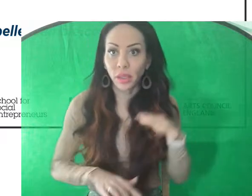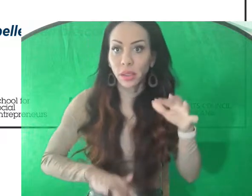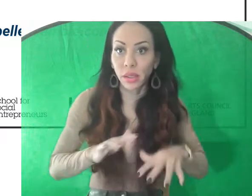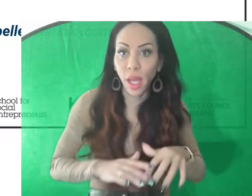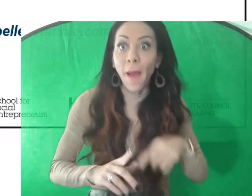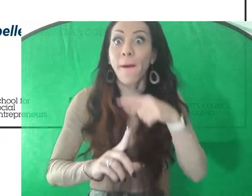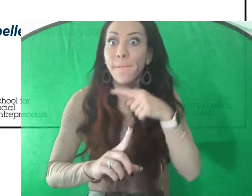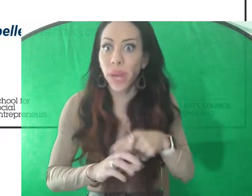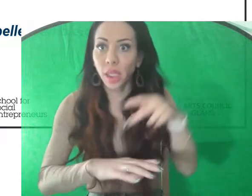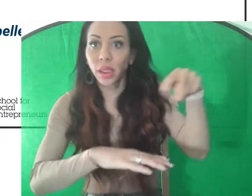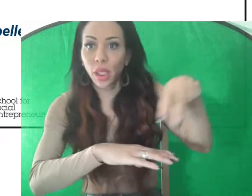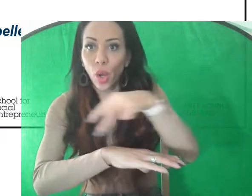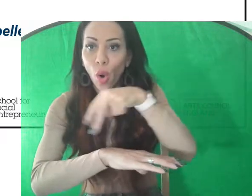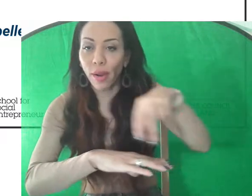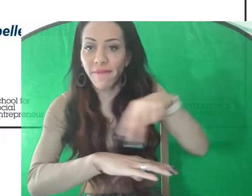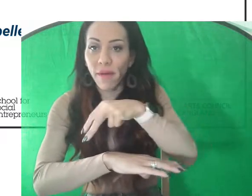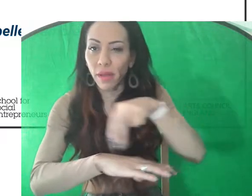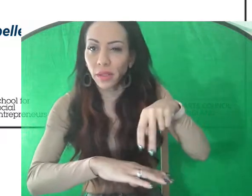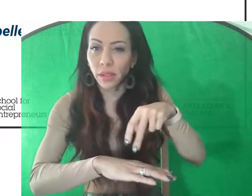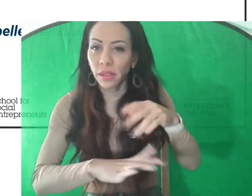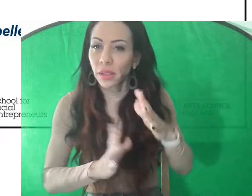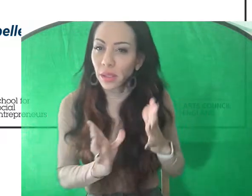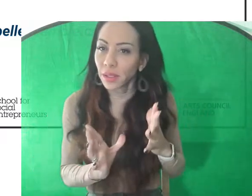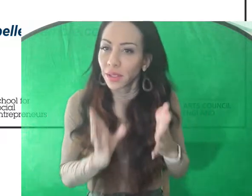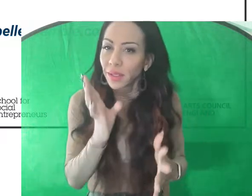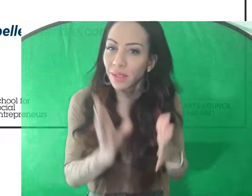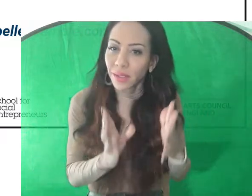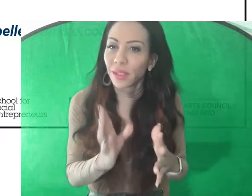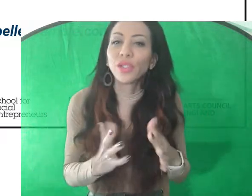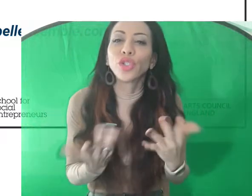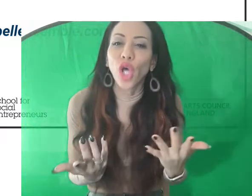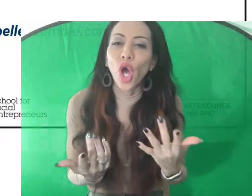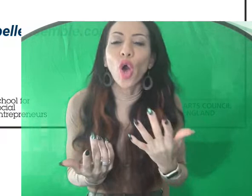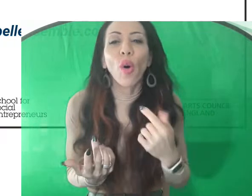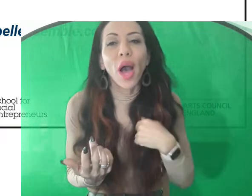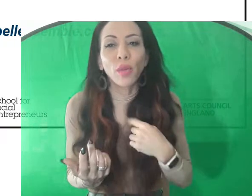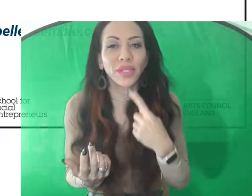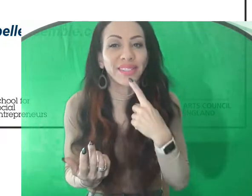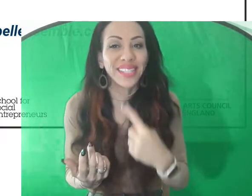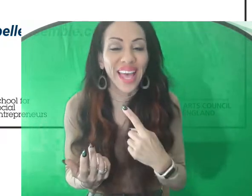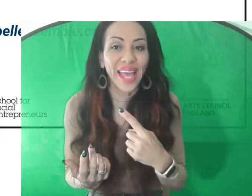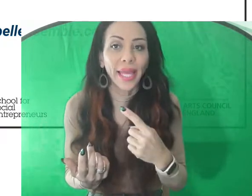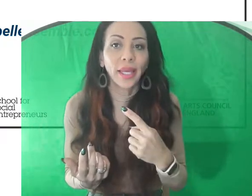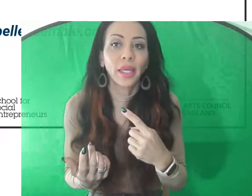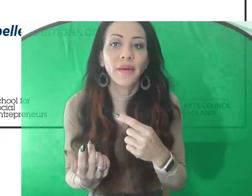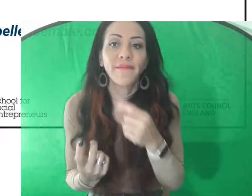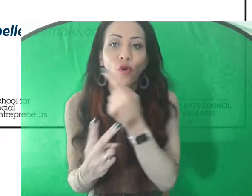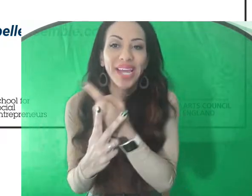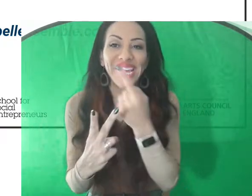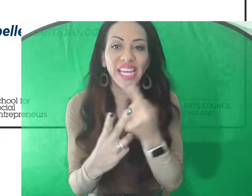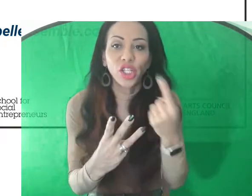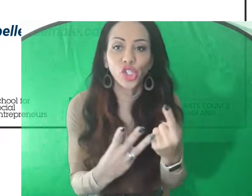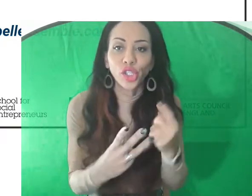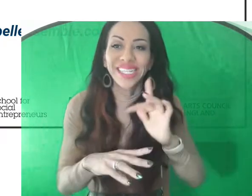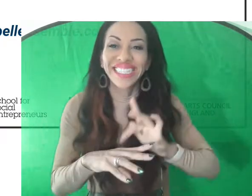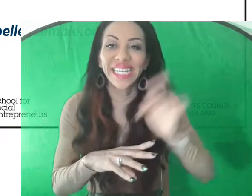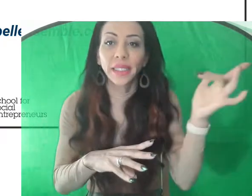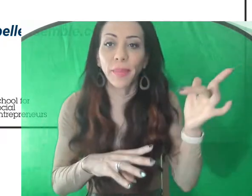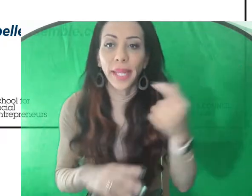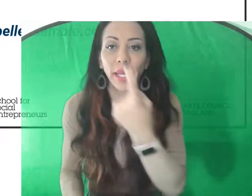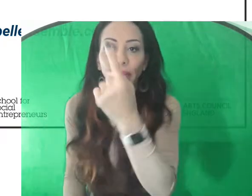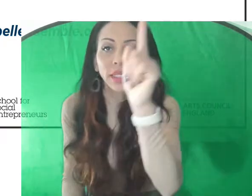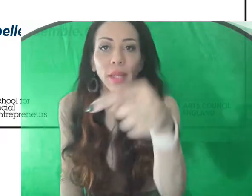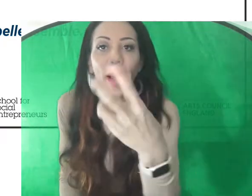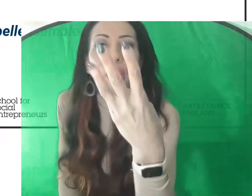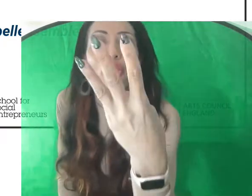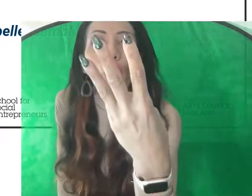gets probably more like a third, I would say, for each of those, different on each day. But